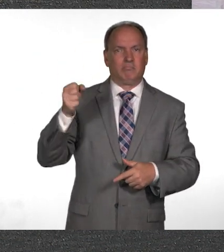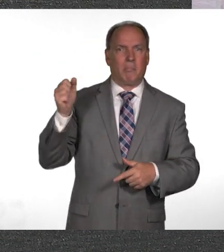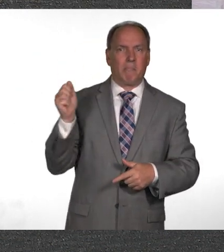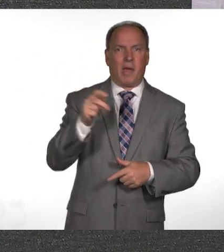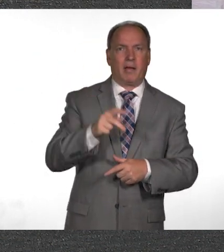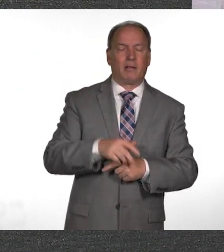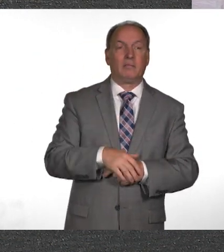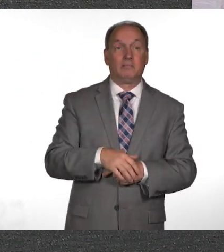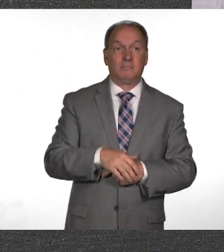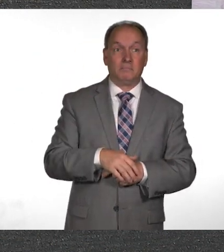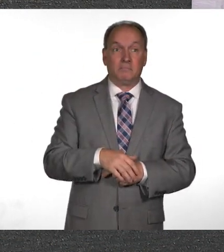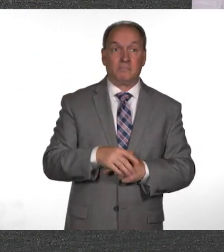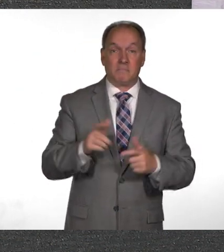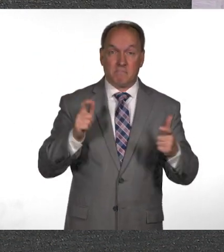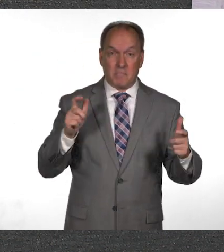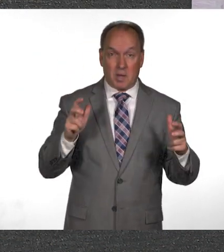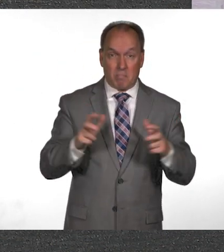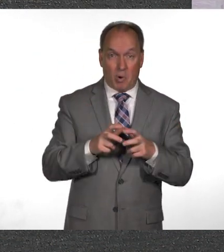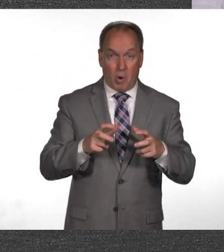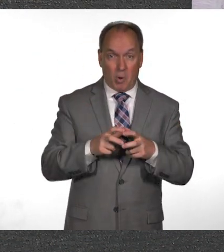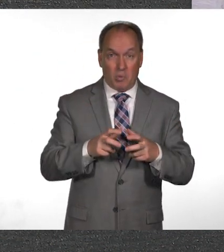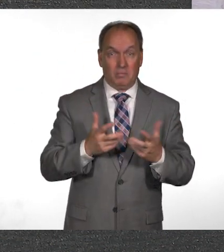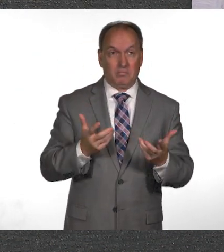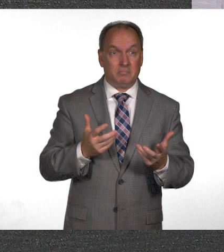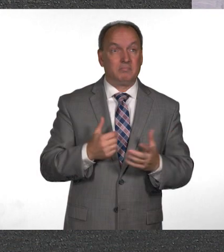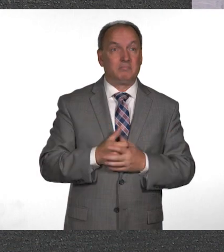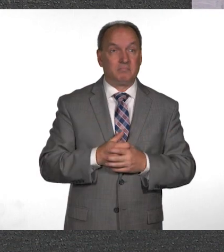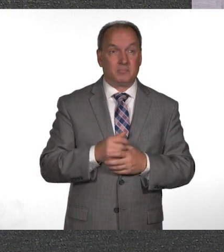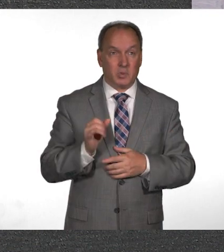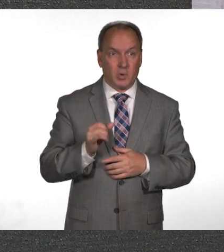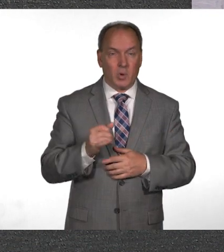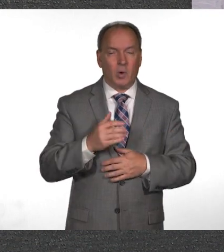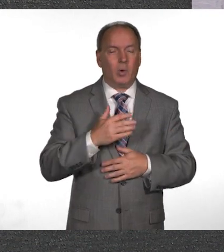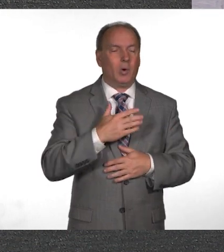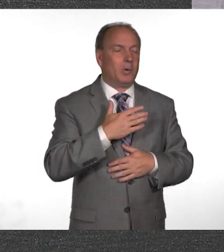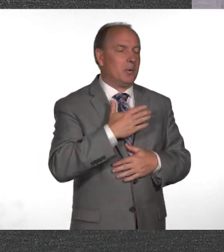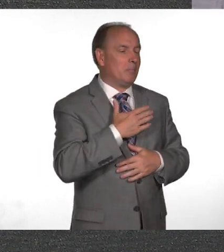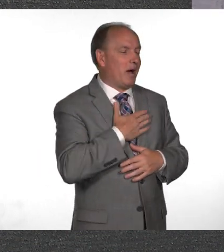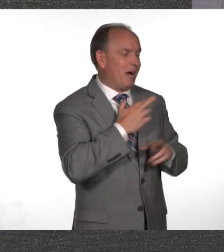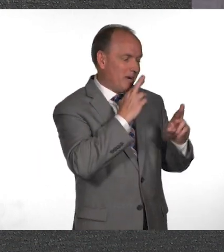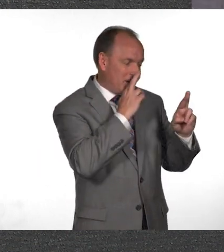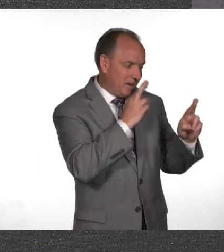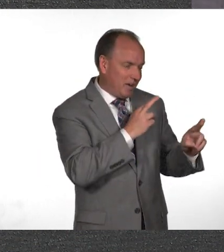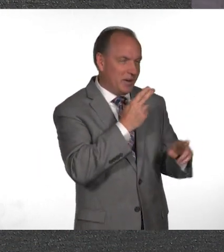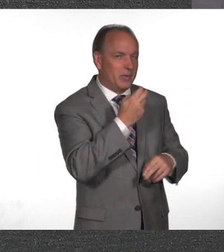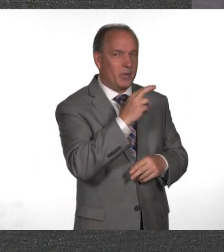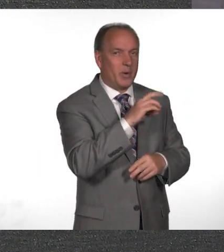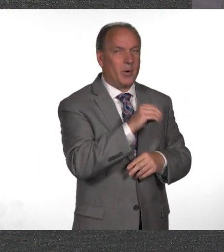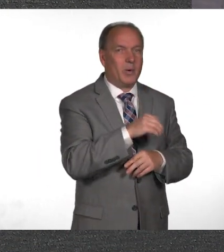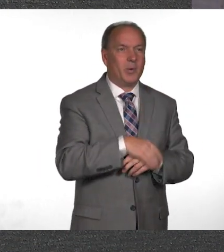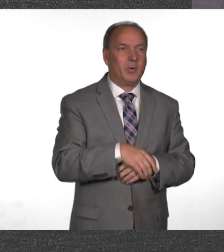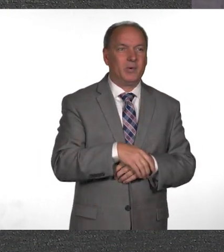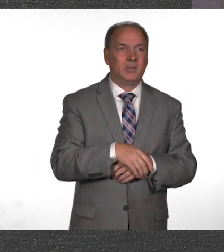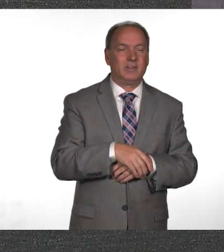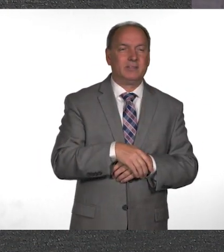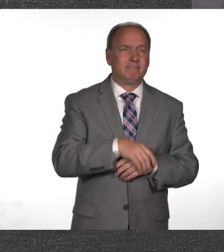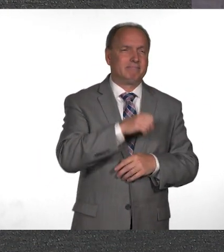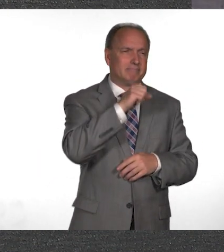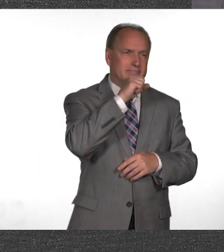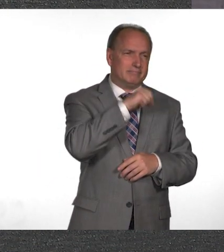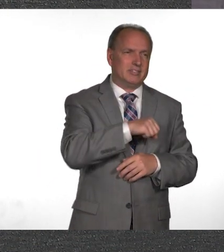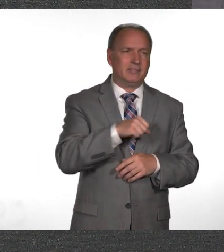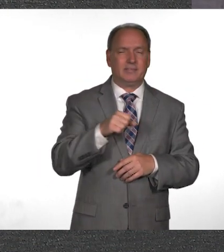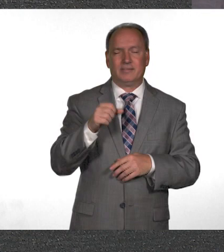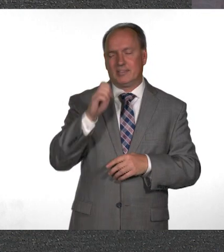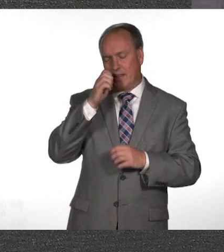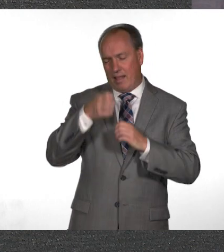too. He's gonna go get it. My hero. She loves